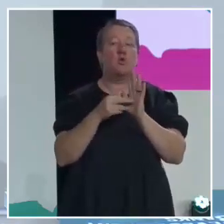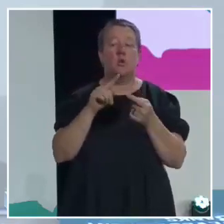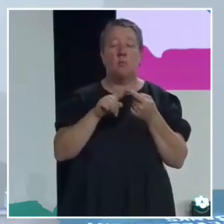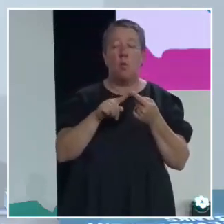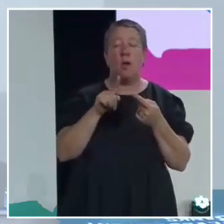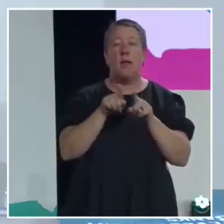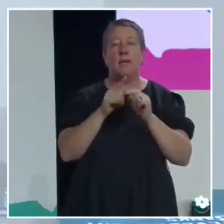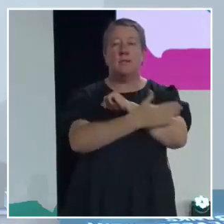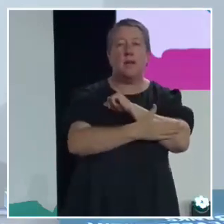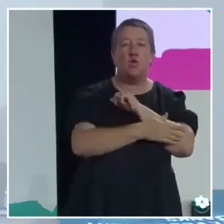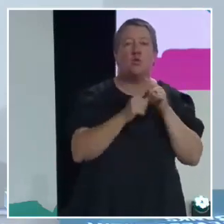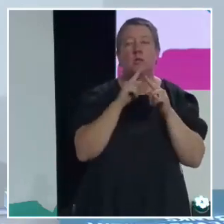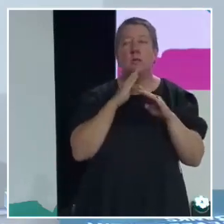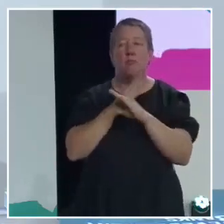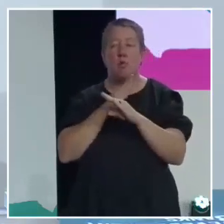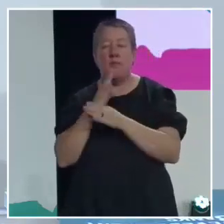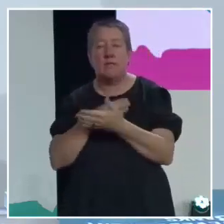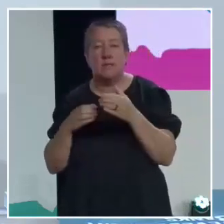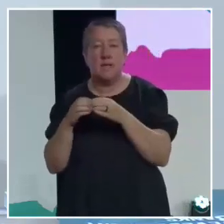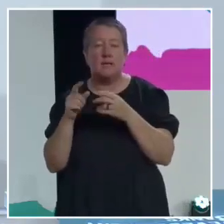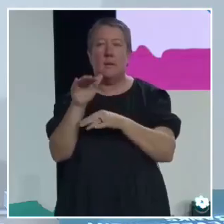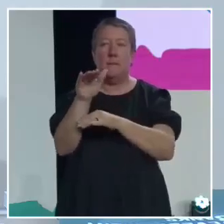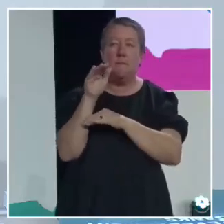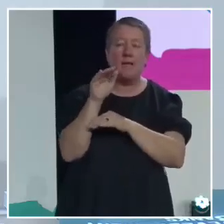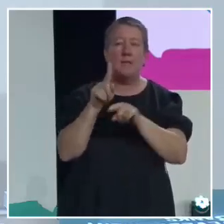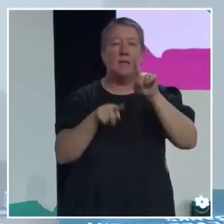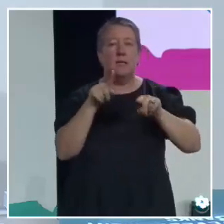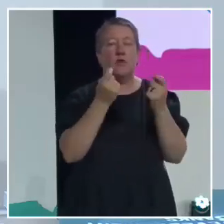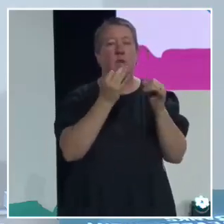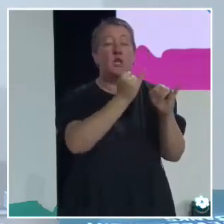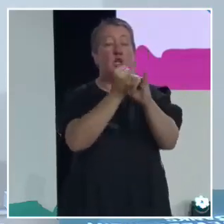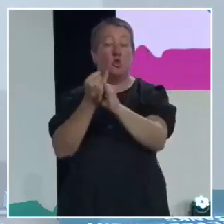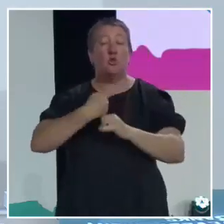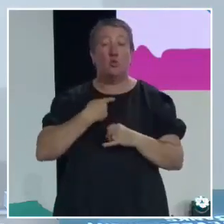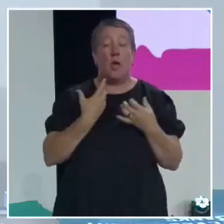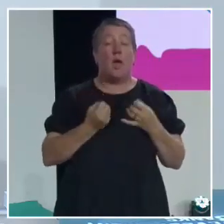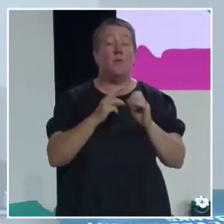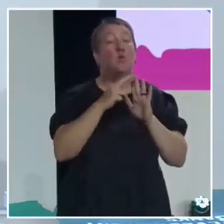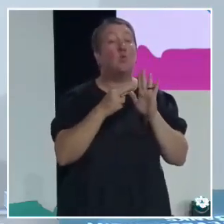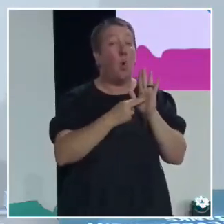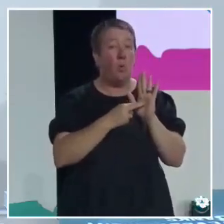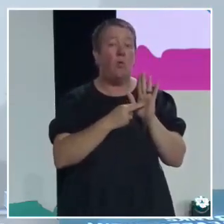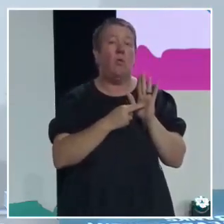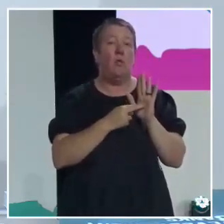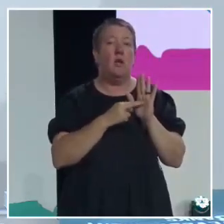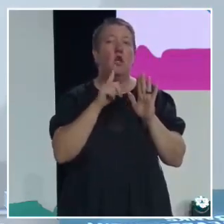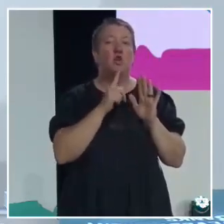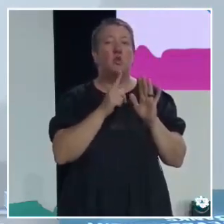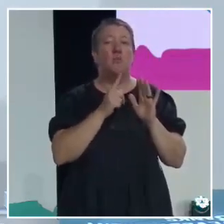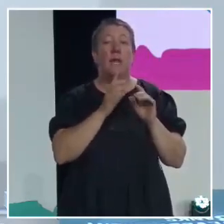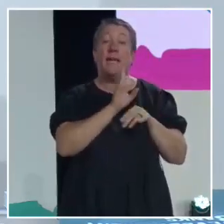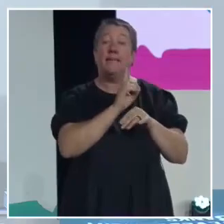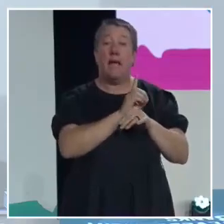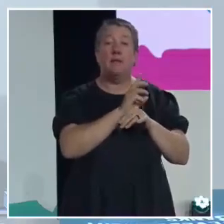as the private sector and banks and different financial institutions, we have a role to play in presenting data,